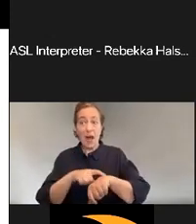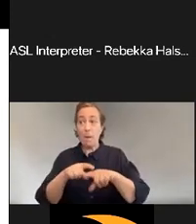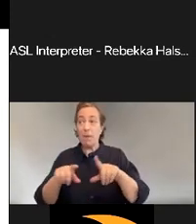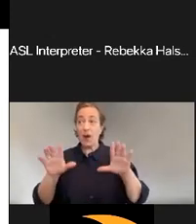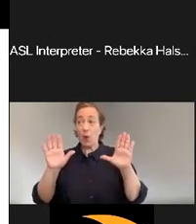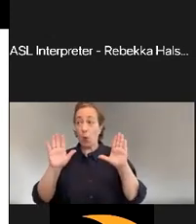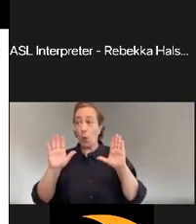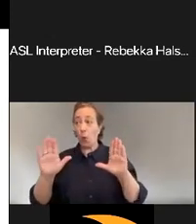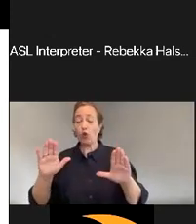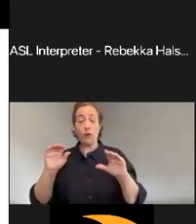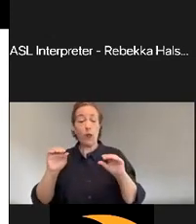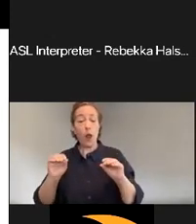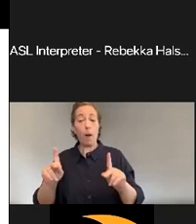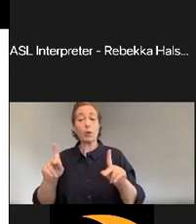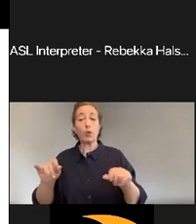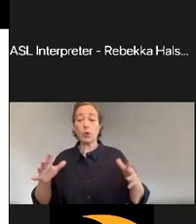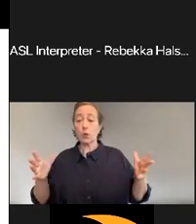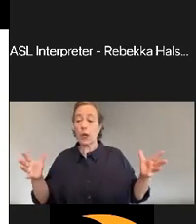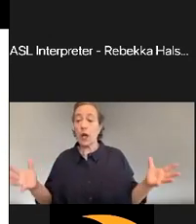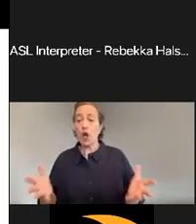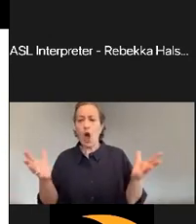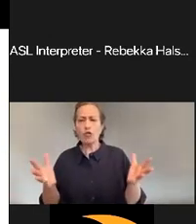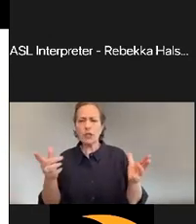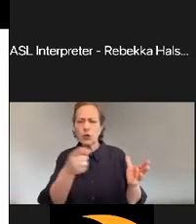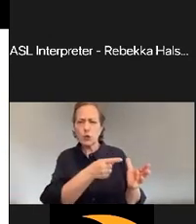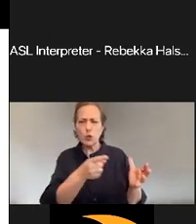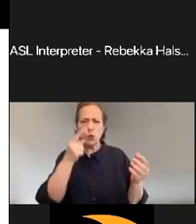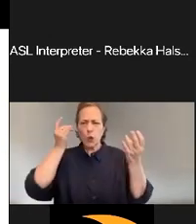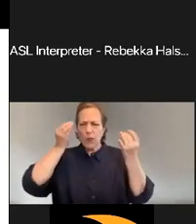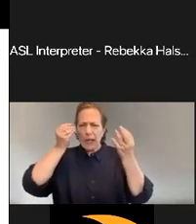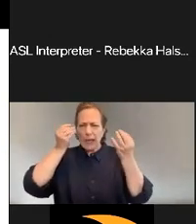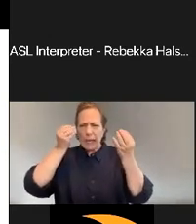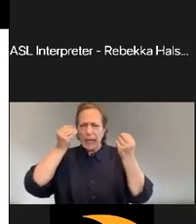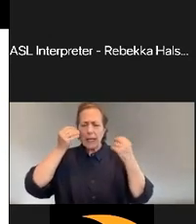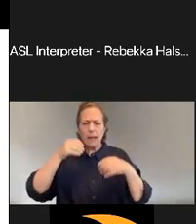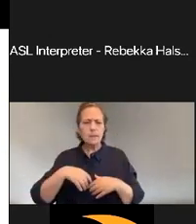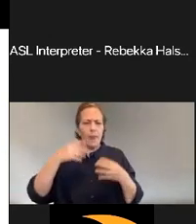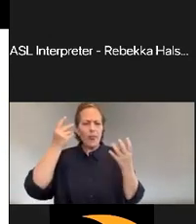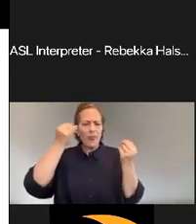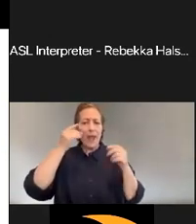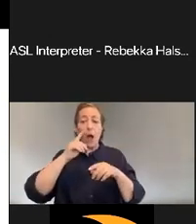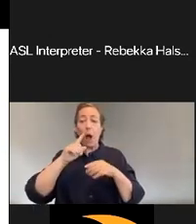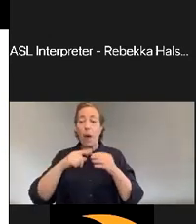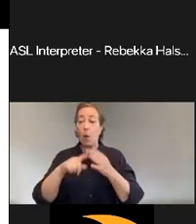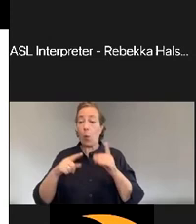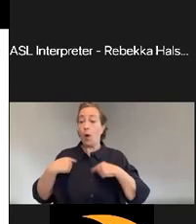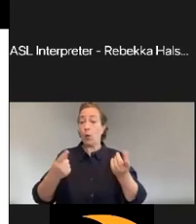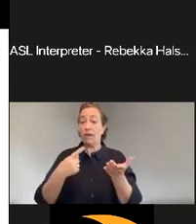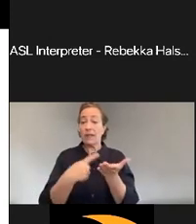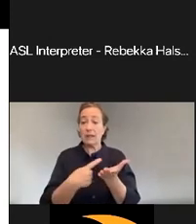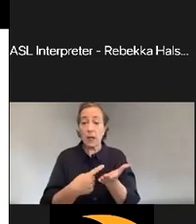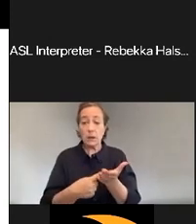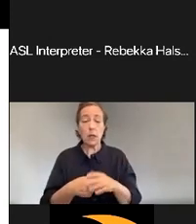folks to keep thinking about your questions, think about the topics that we have been talking about today that we talked about 2